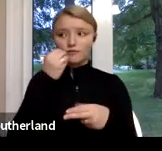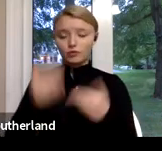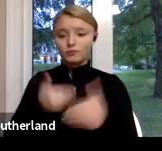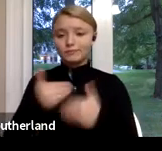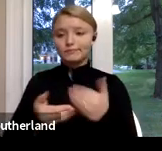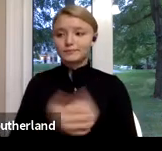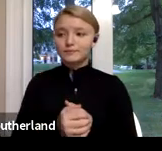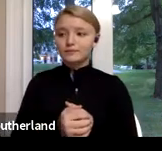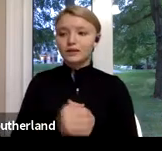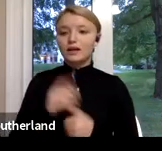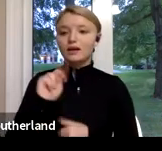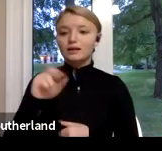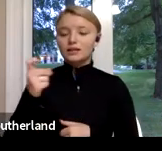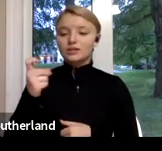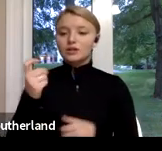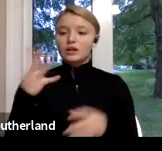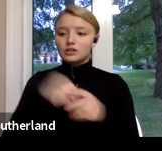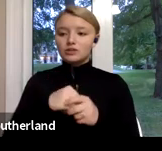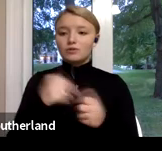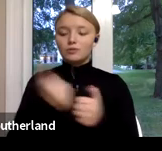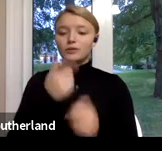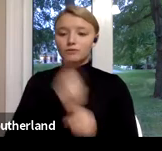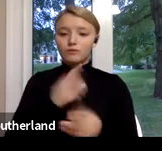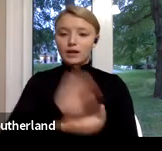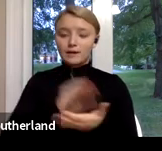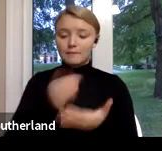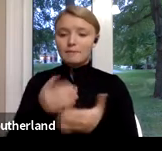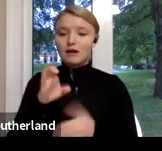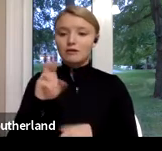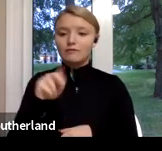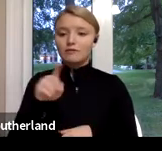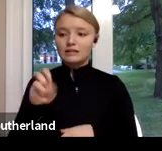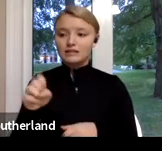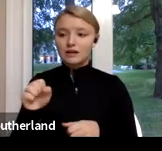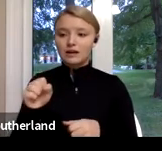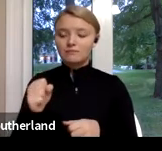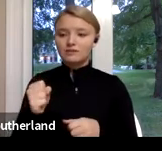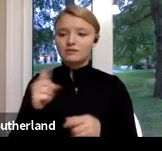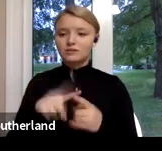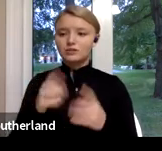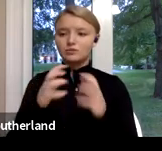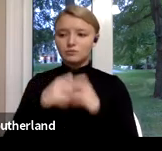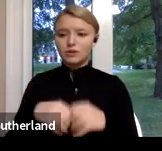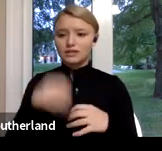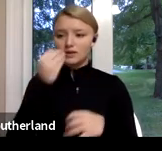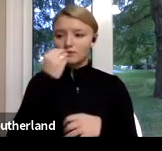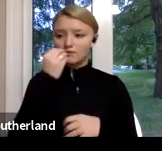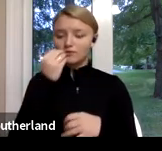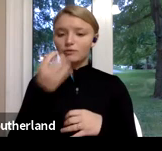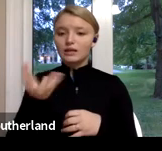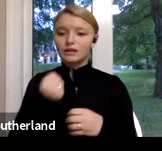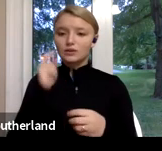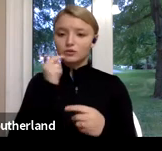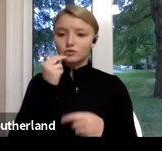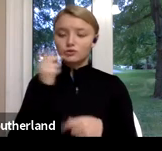the right amount of enzymes to help you break food down and get the nutrients that you need when you eat.